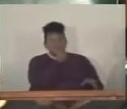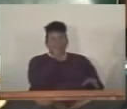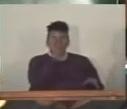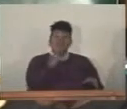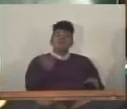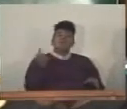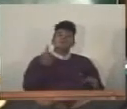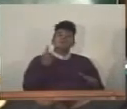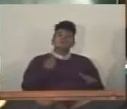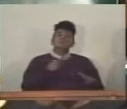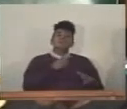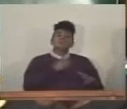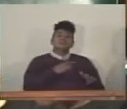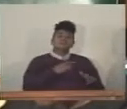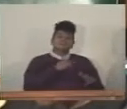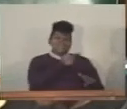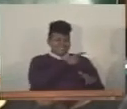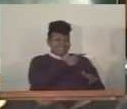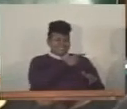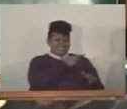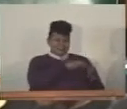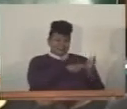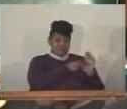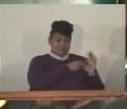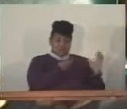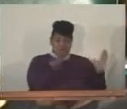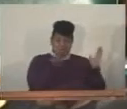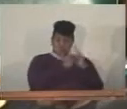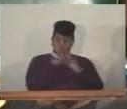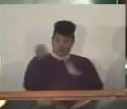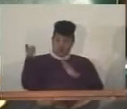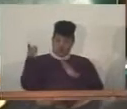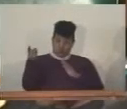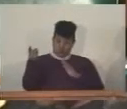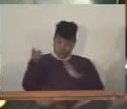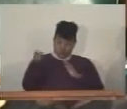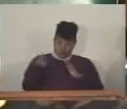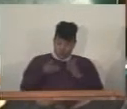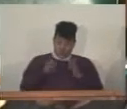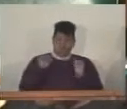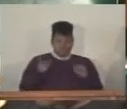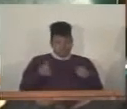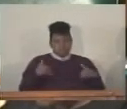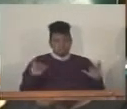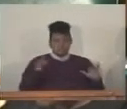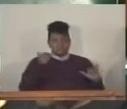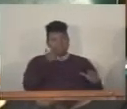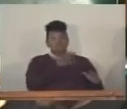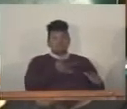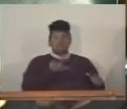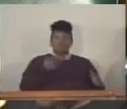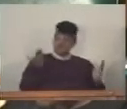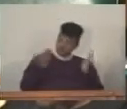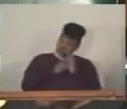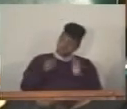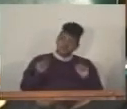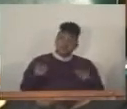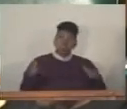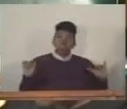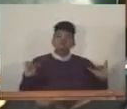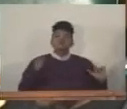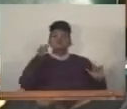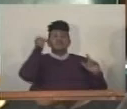generally. Mr. President, this amendment to the Criminal Justice Administration Act will remedy this